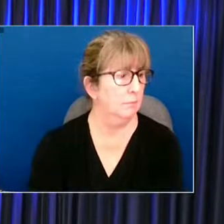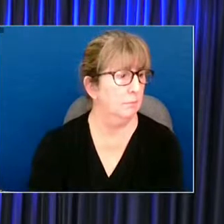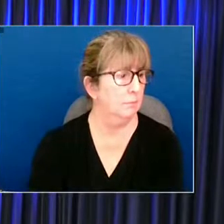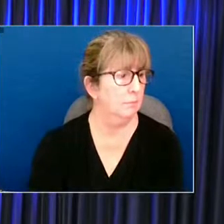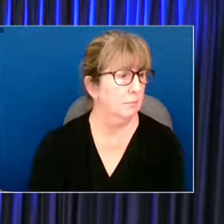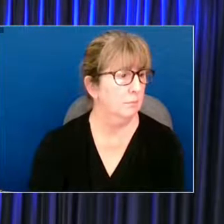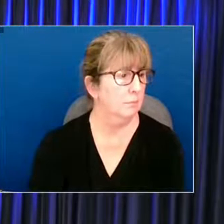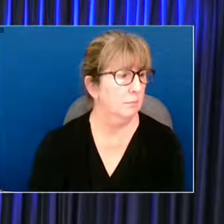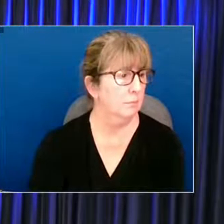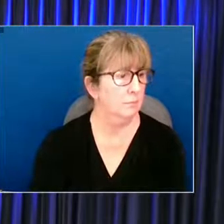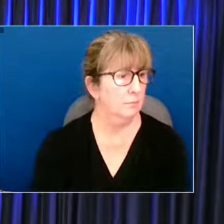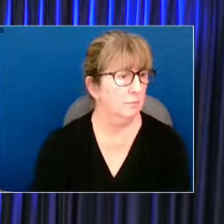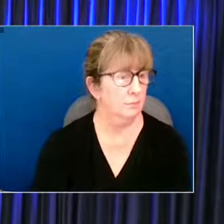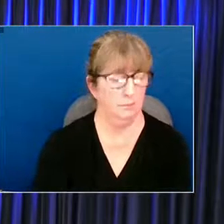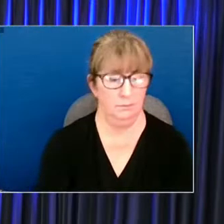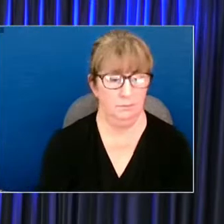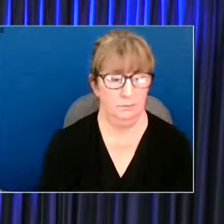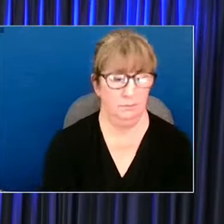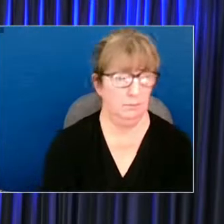hmm?